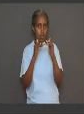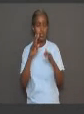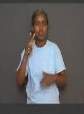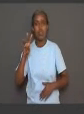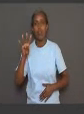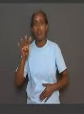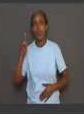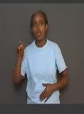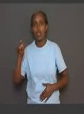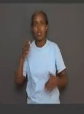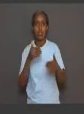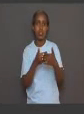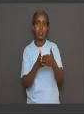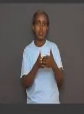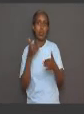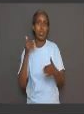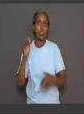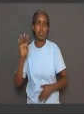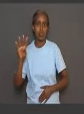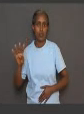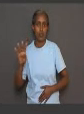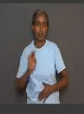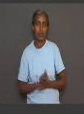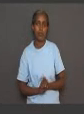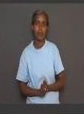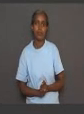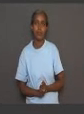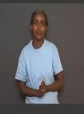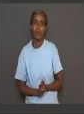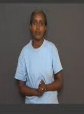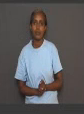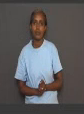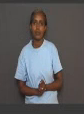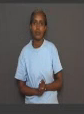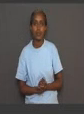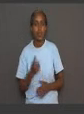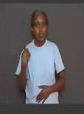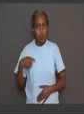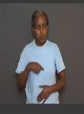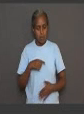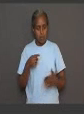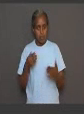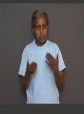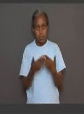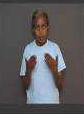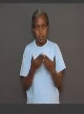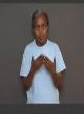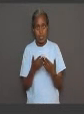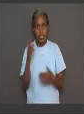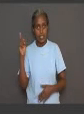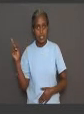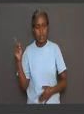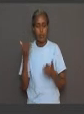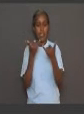equals 4x minus 4. We can simplify this